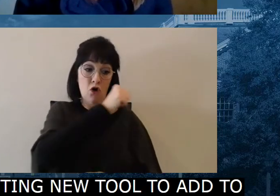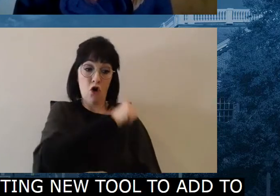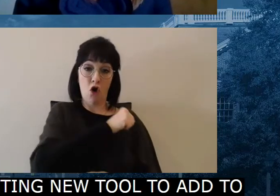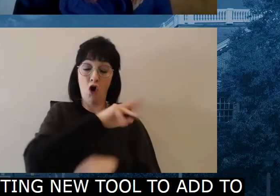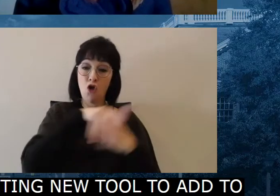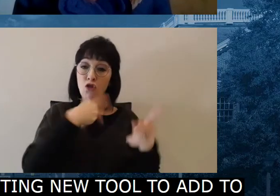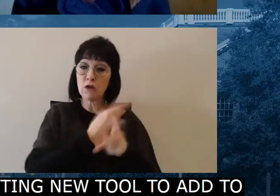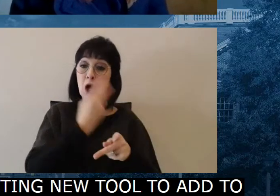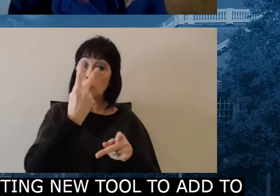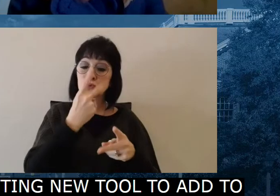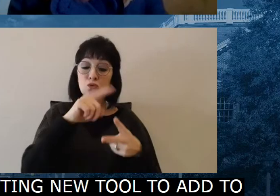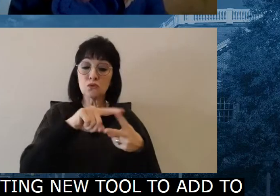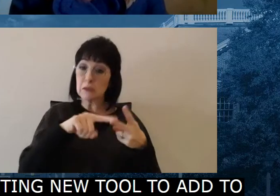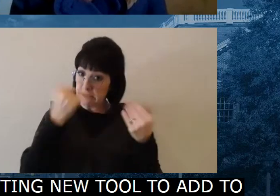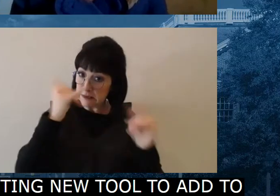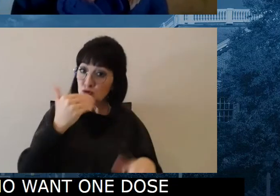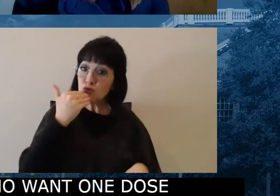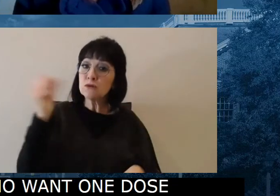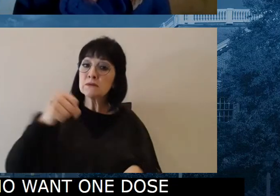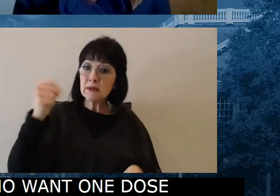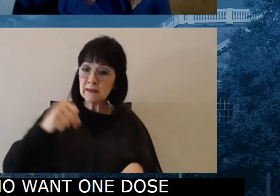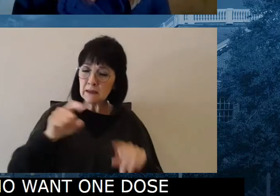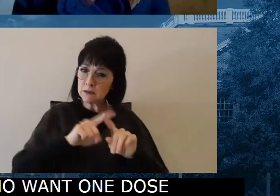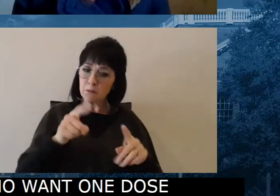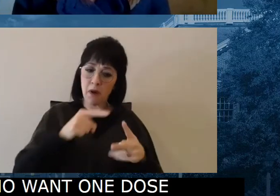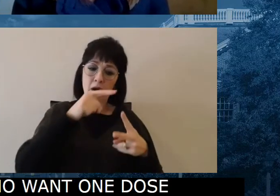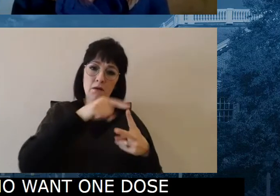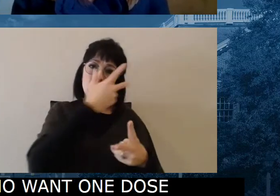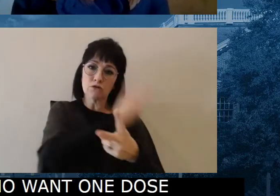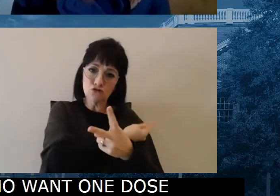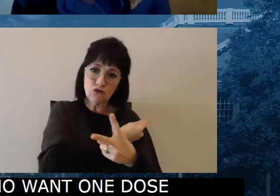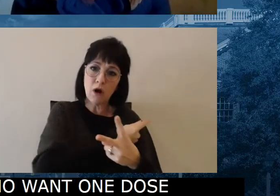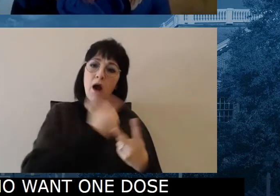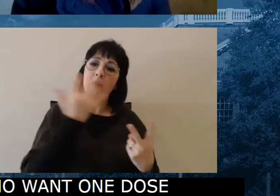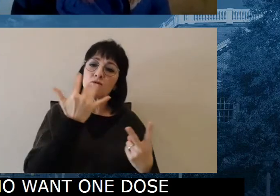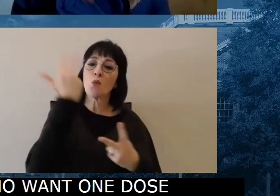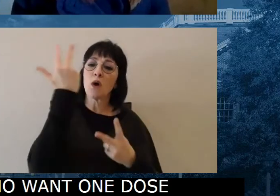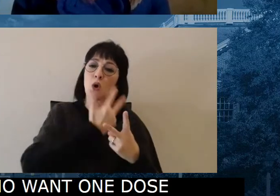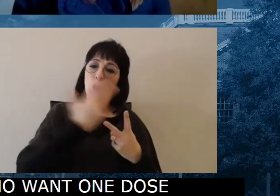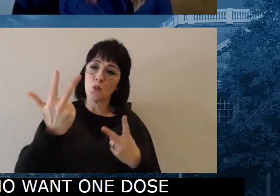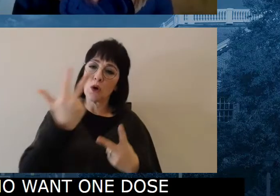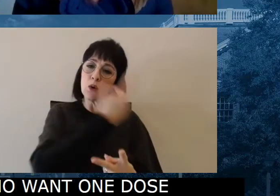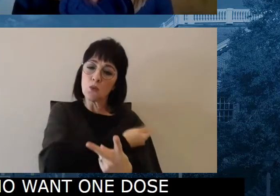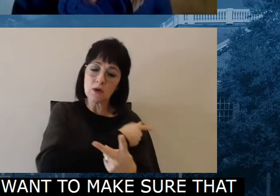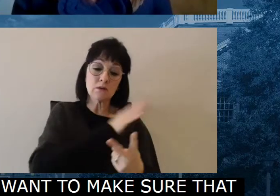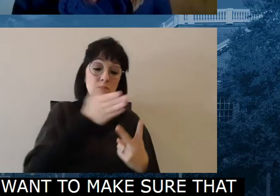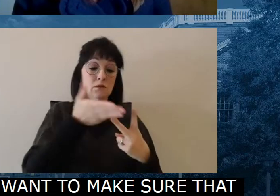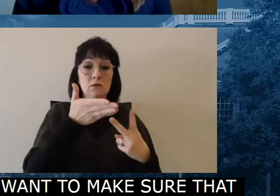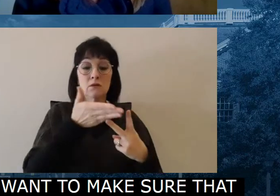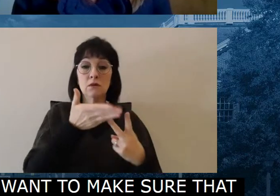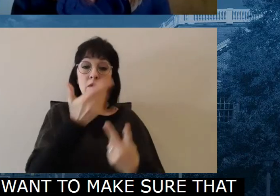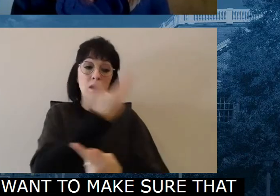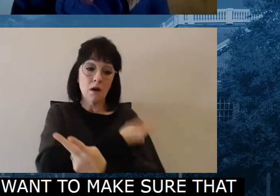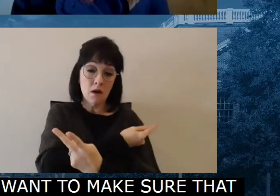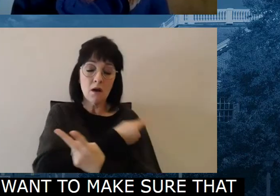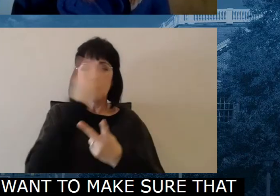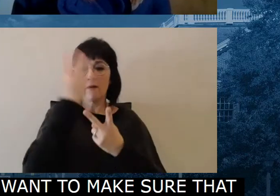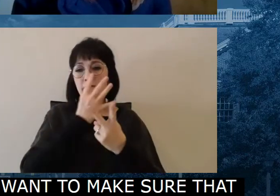public is aware and able to compare and learn about the different vaccines. We have placed on our